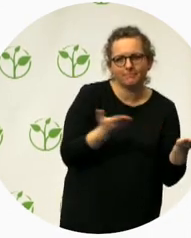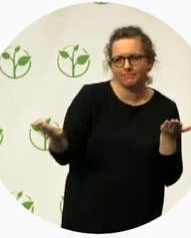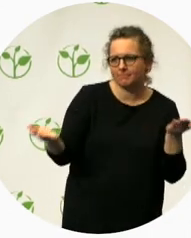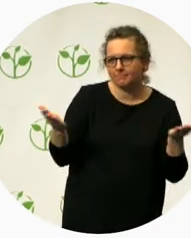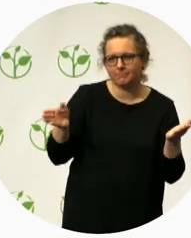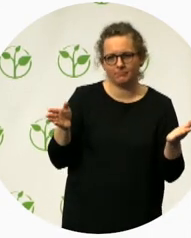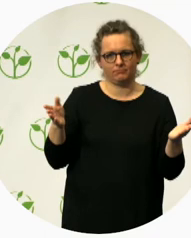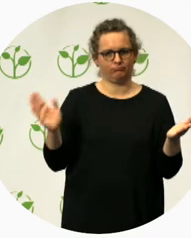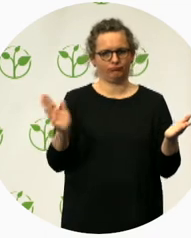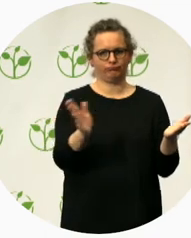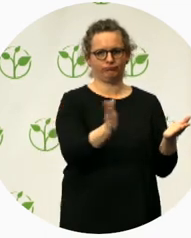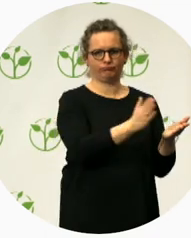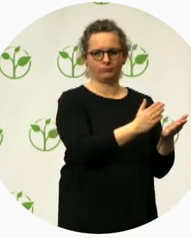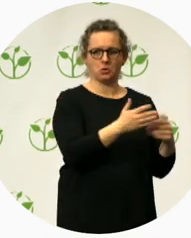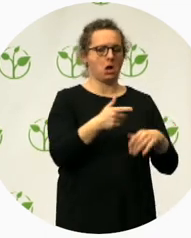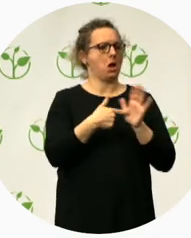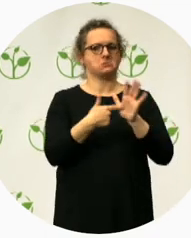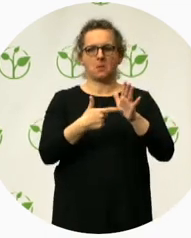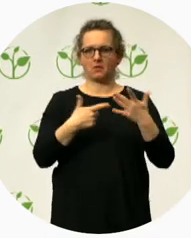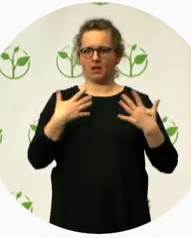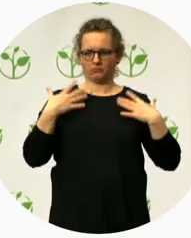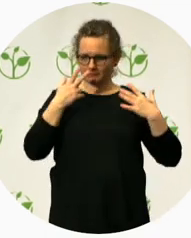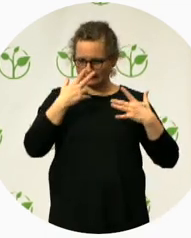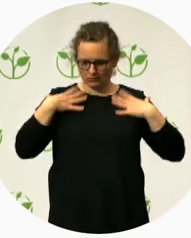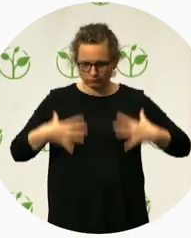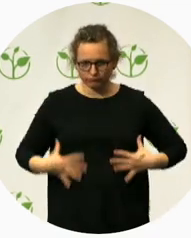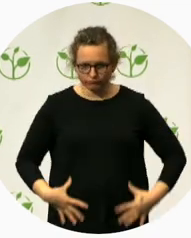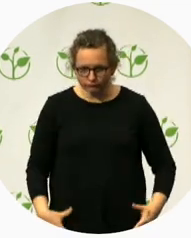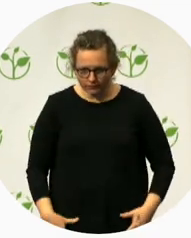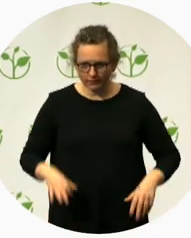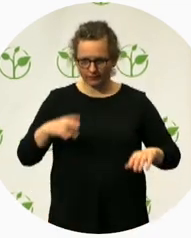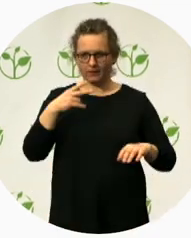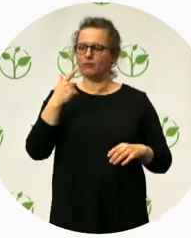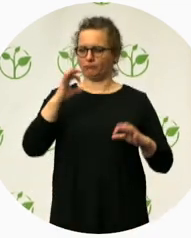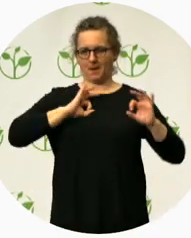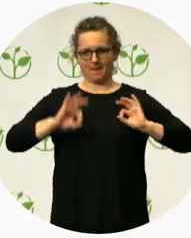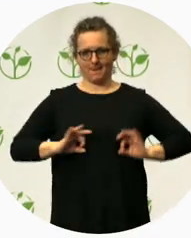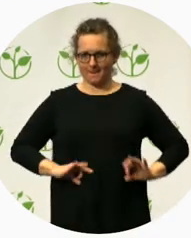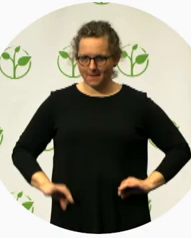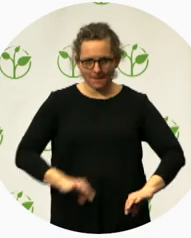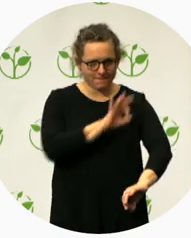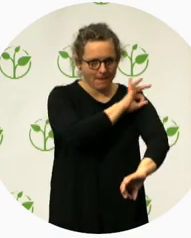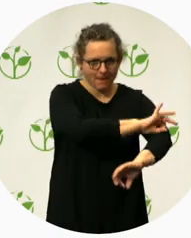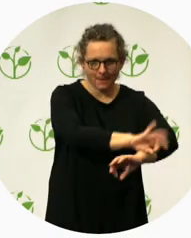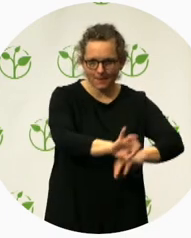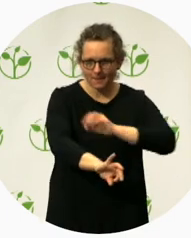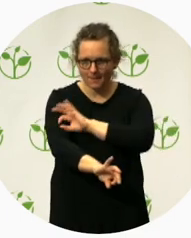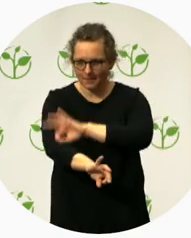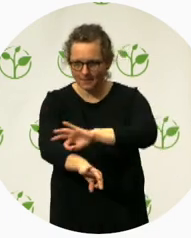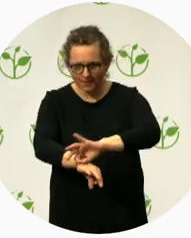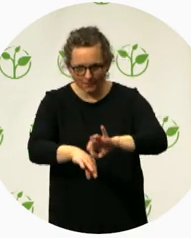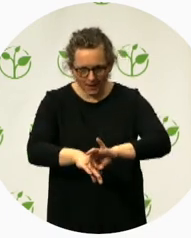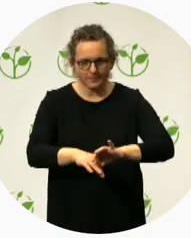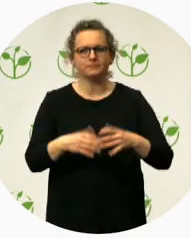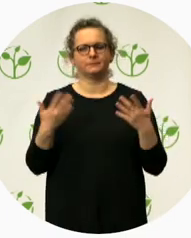the gesture, the skeleton piece, which is really what gets people excited. It's actually that kinesthetic, that tactile movement aspects of it. And then we talked